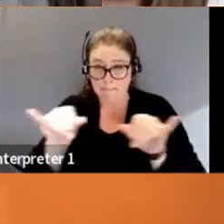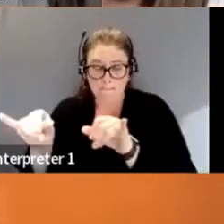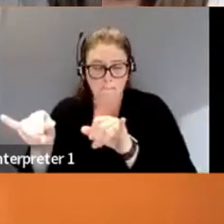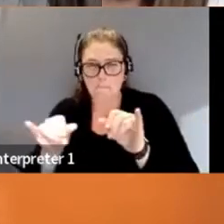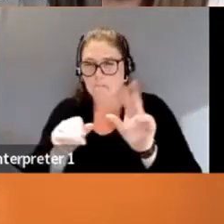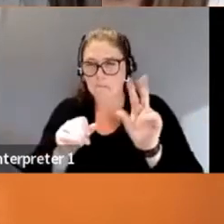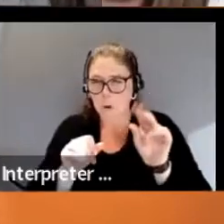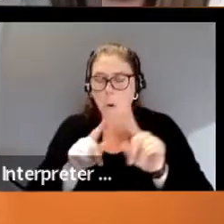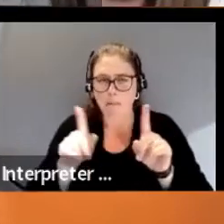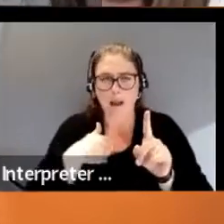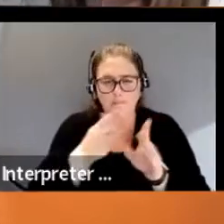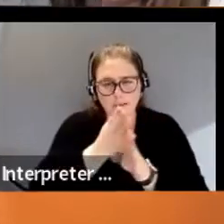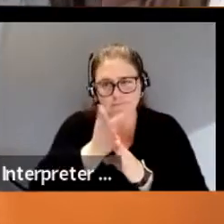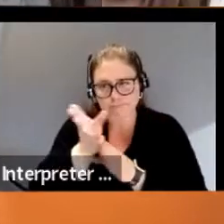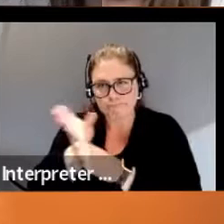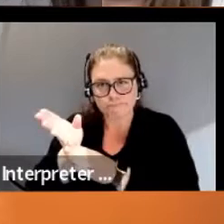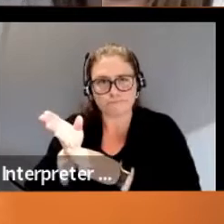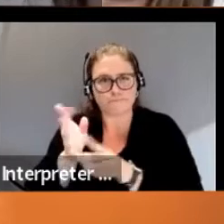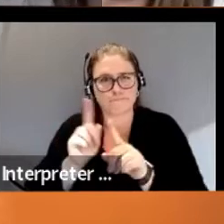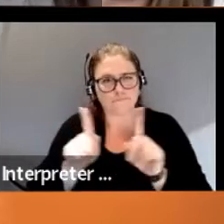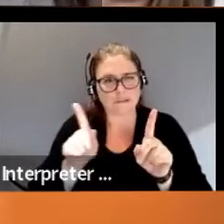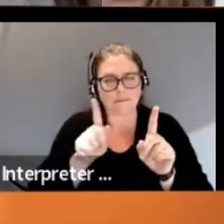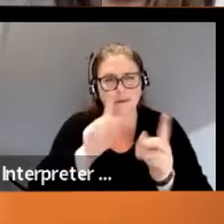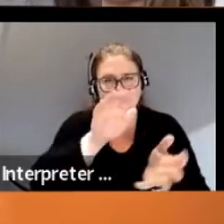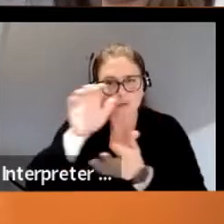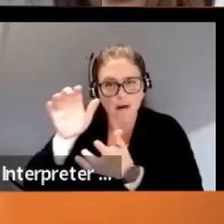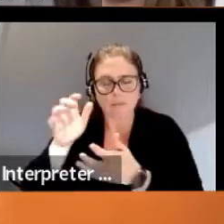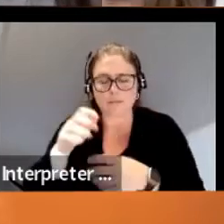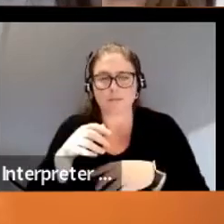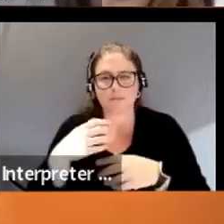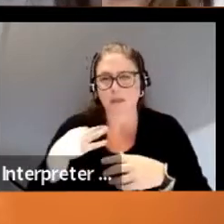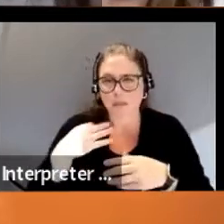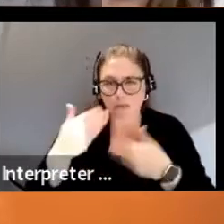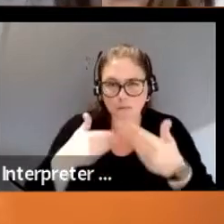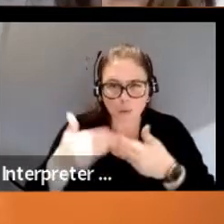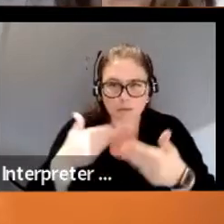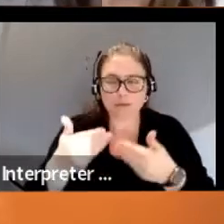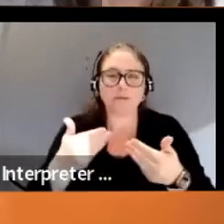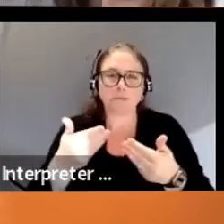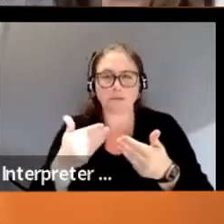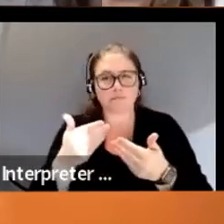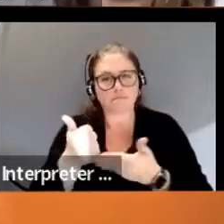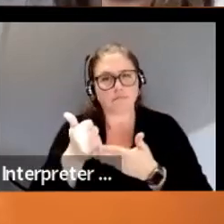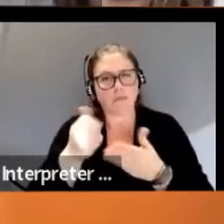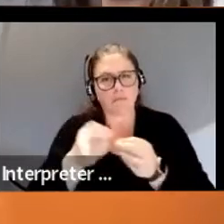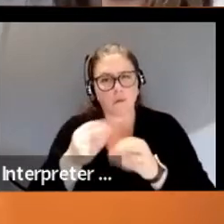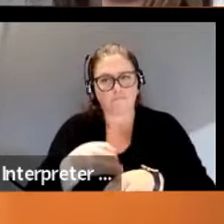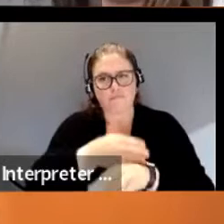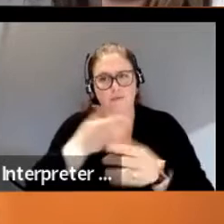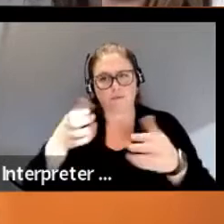expedite the grant search and application process and increase your chances of receiving that